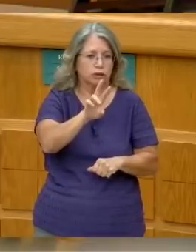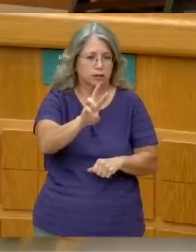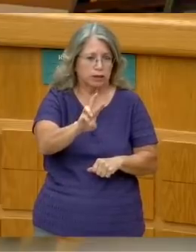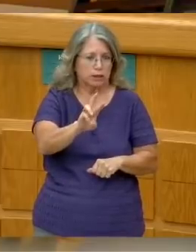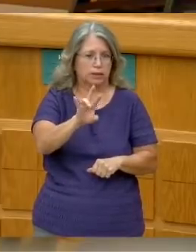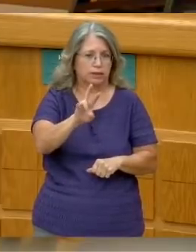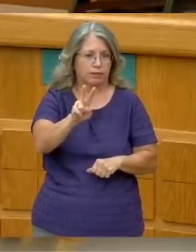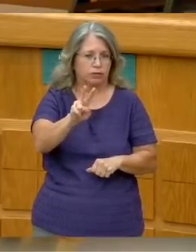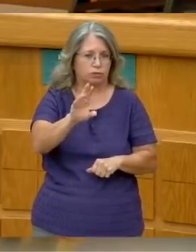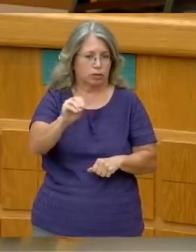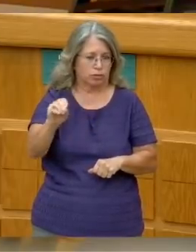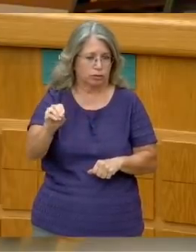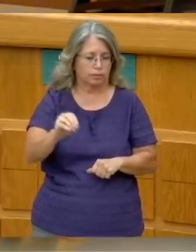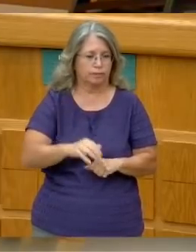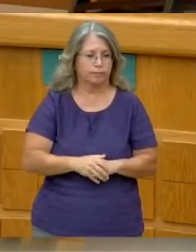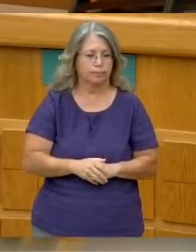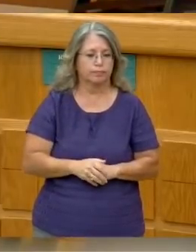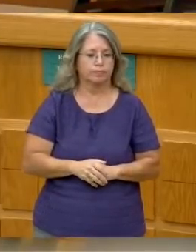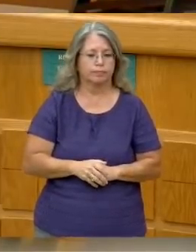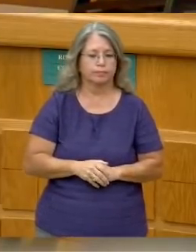361-826-7200.